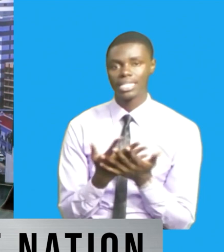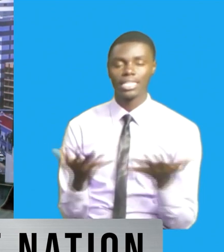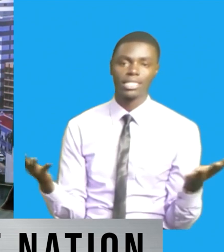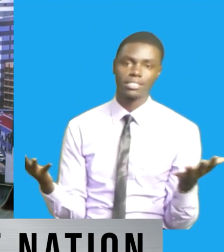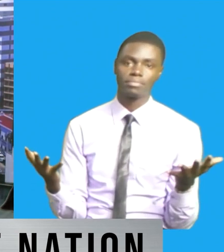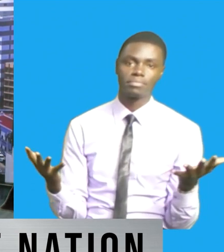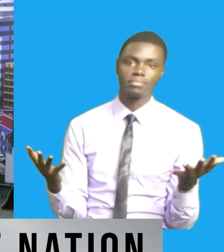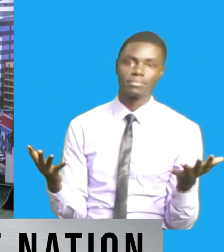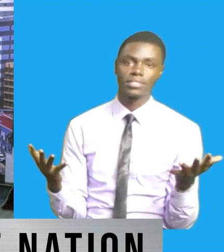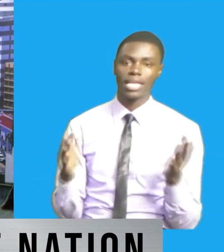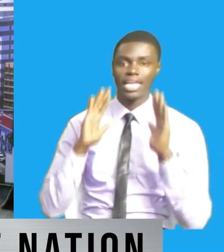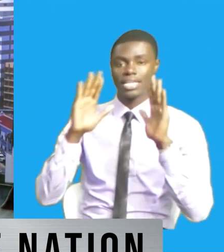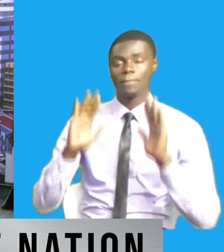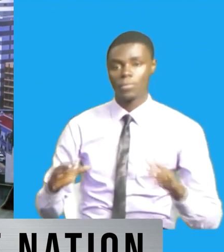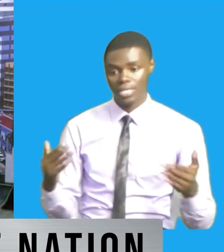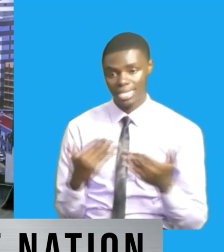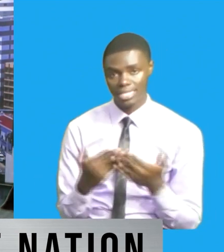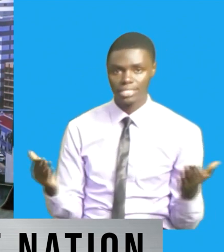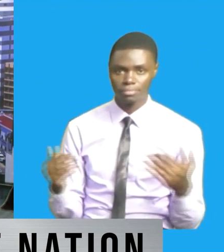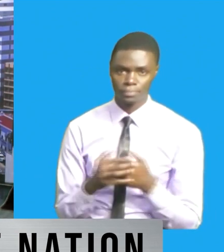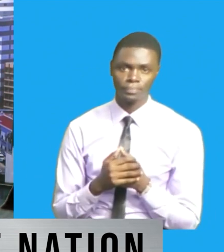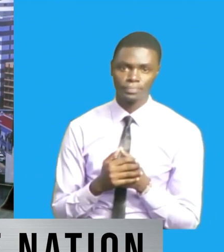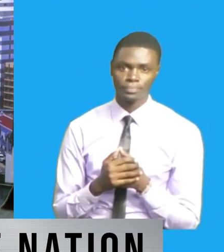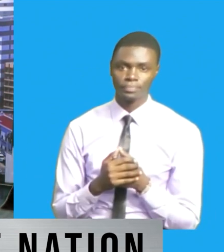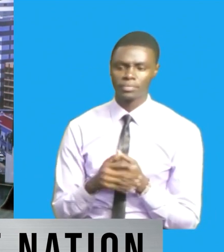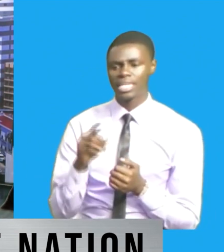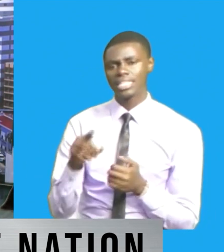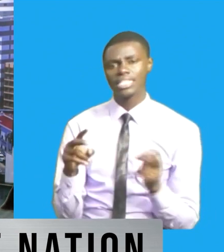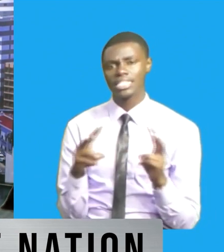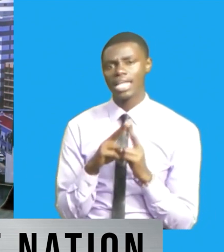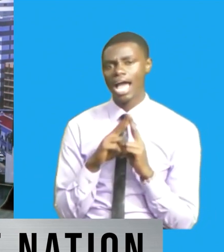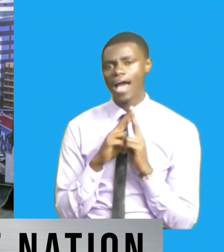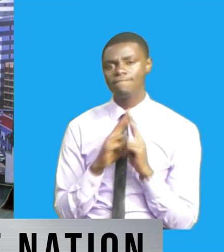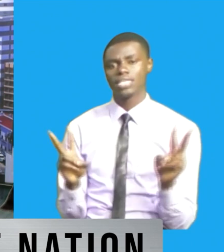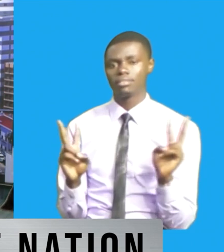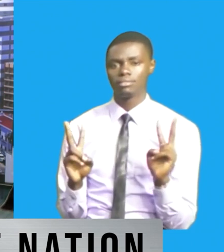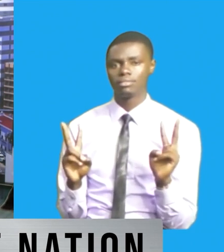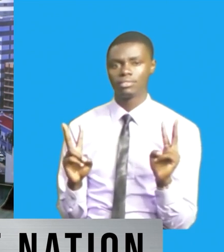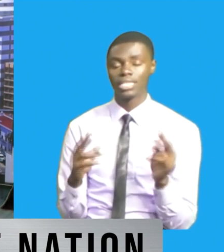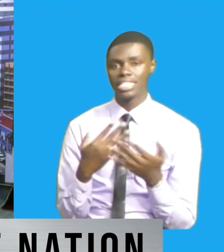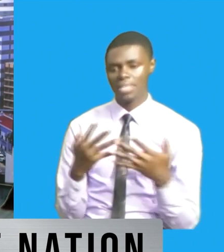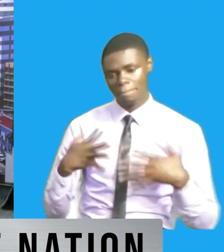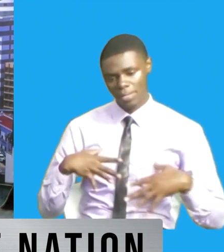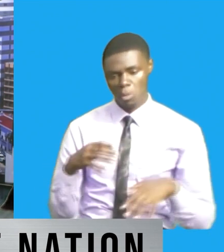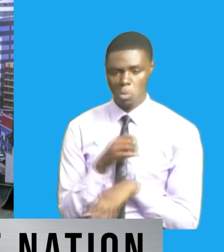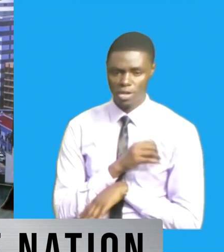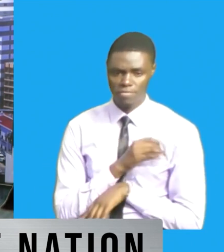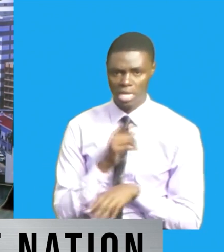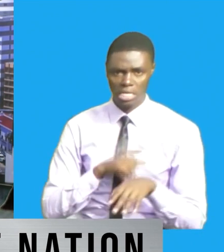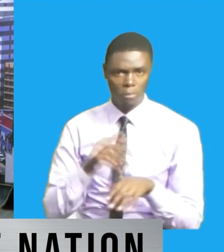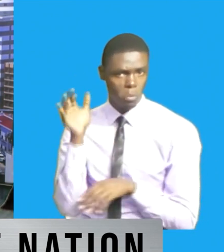on basic and essential commodities. This is a very, some people fear this when they